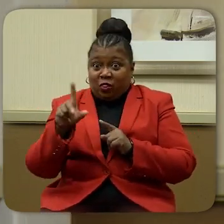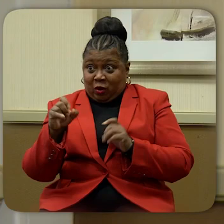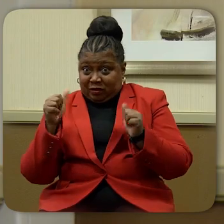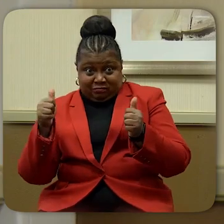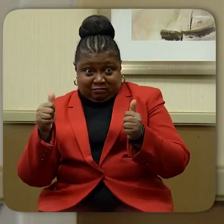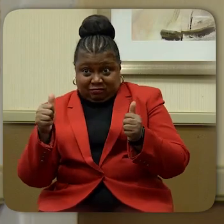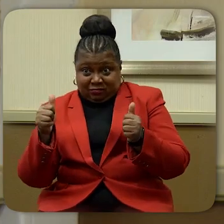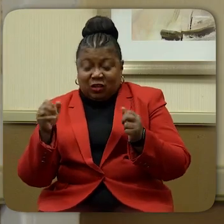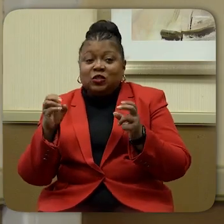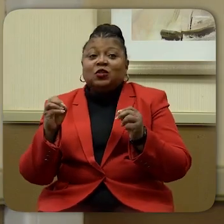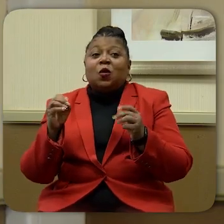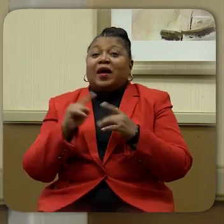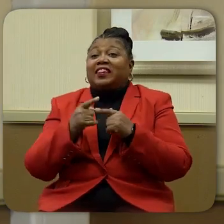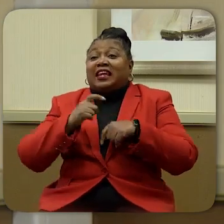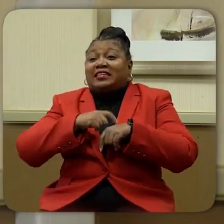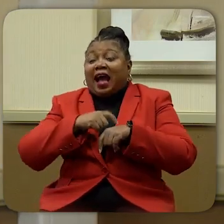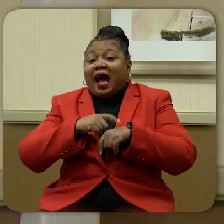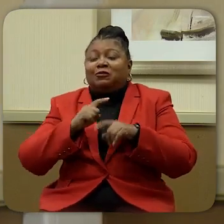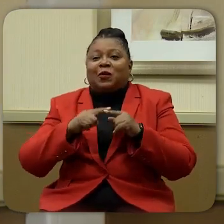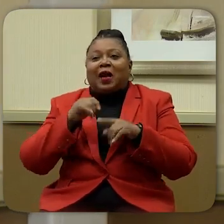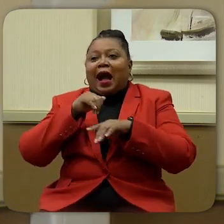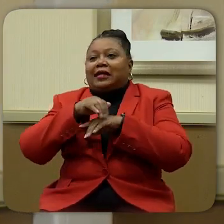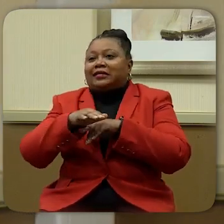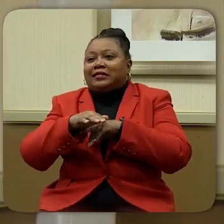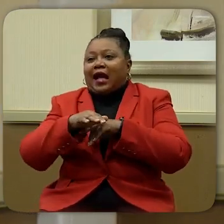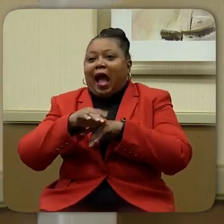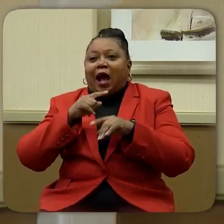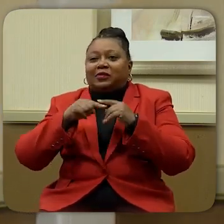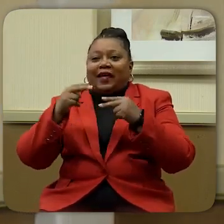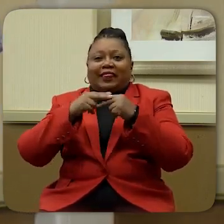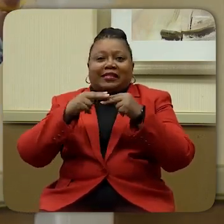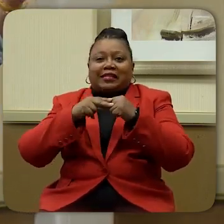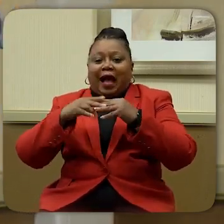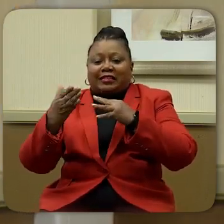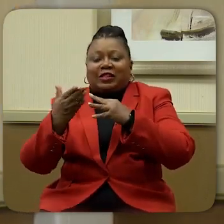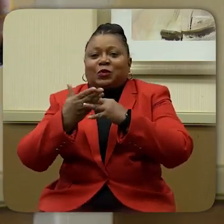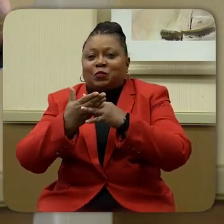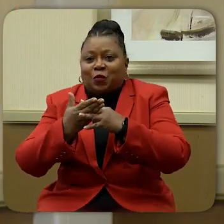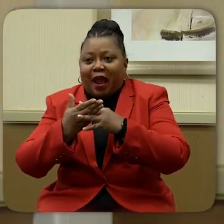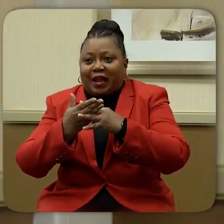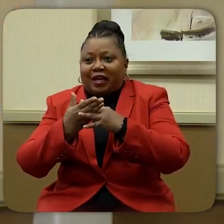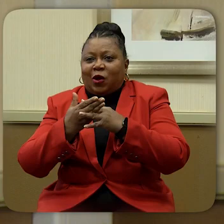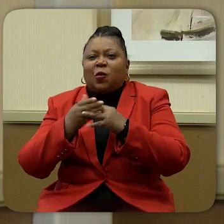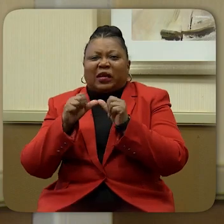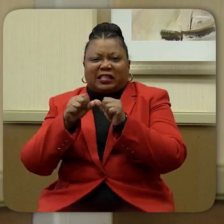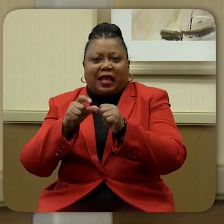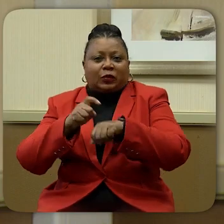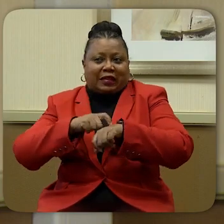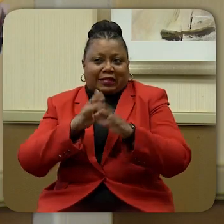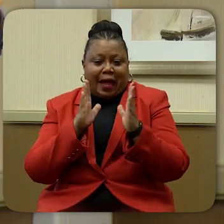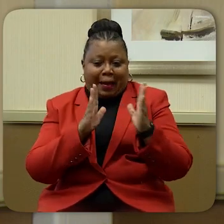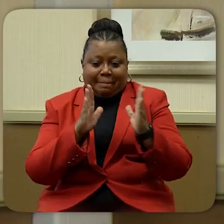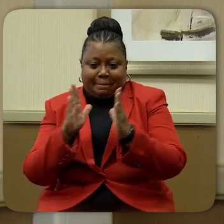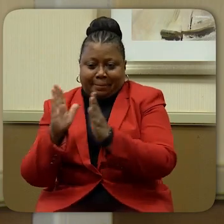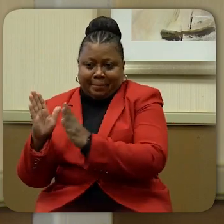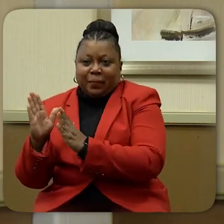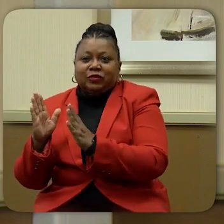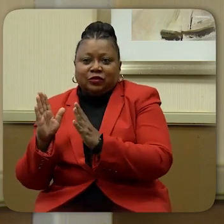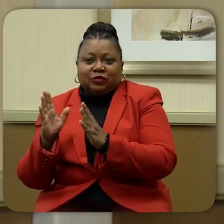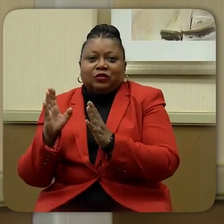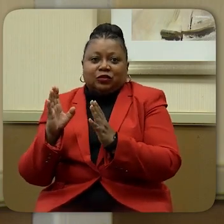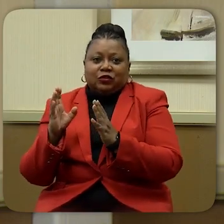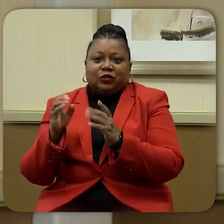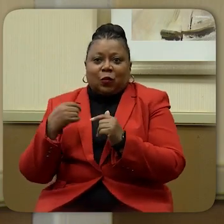makes sense. So if there's times where all of a sudden the slide says break, we're gonna stick to that timeline so that we